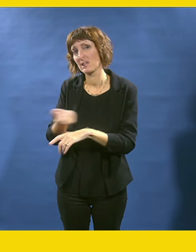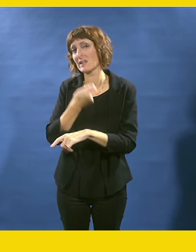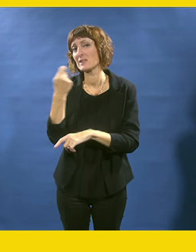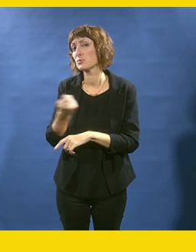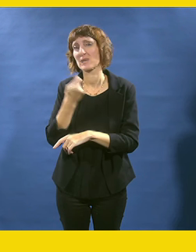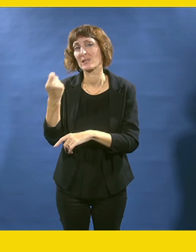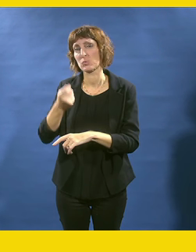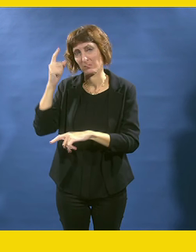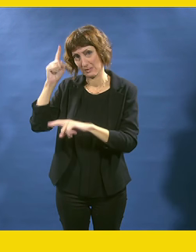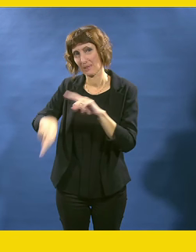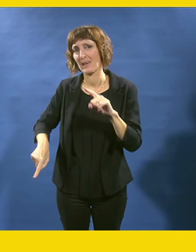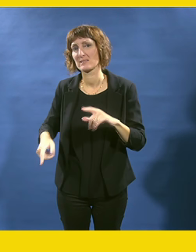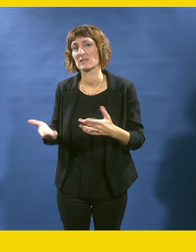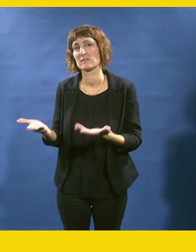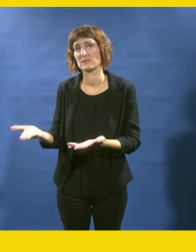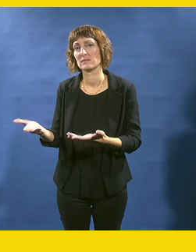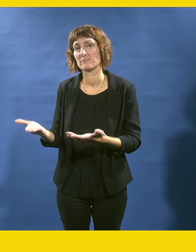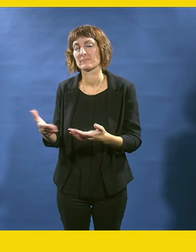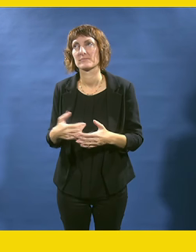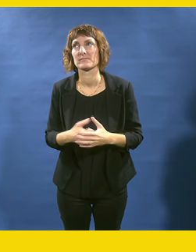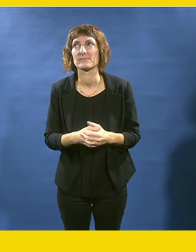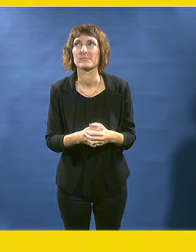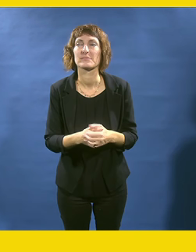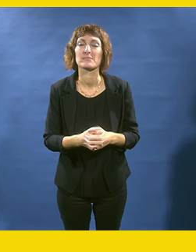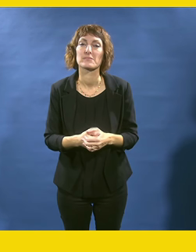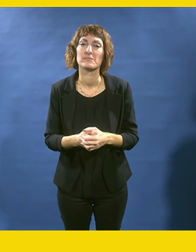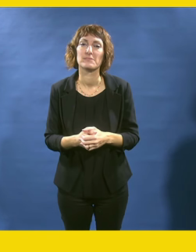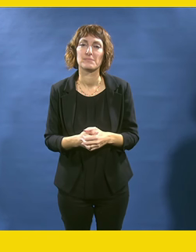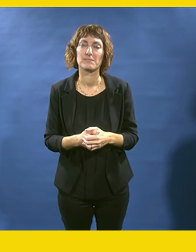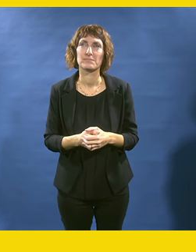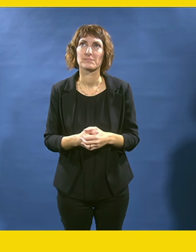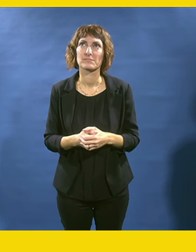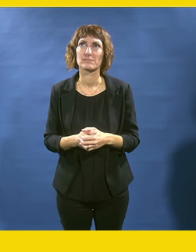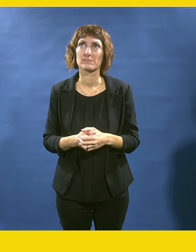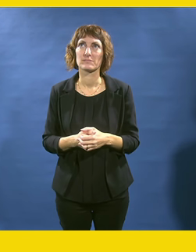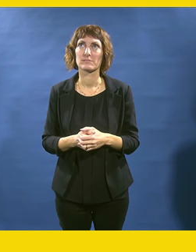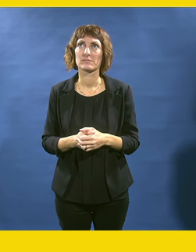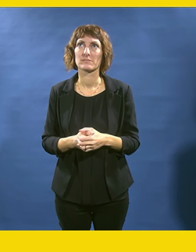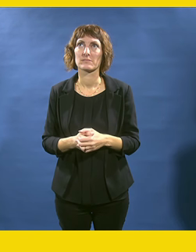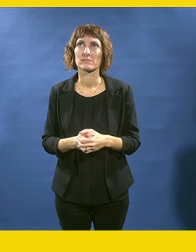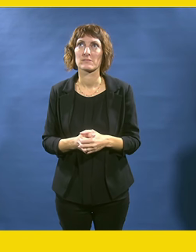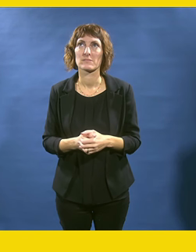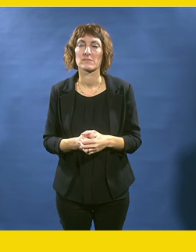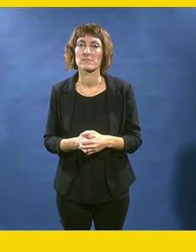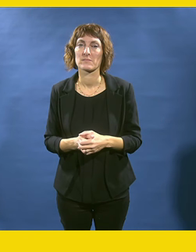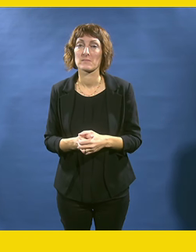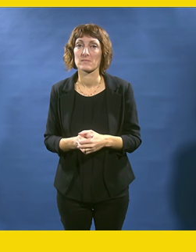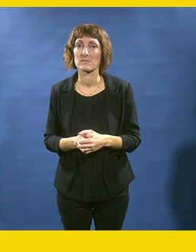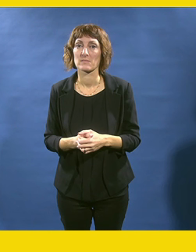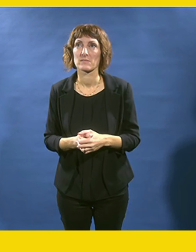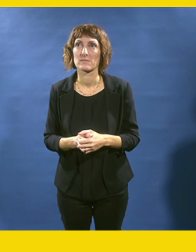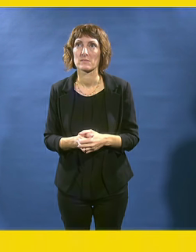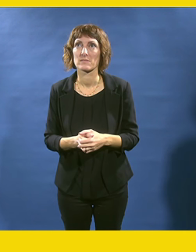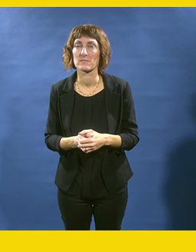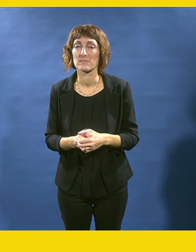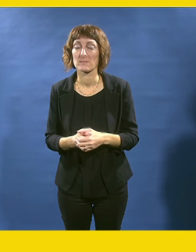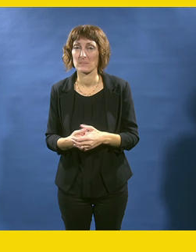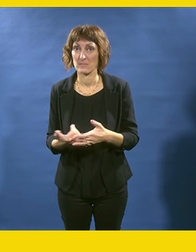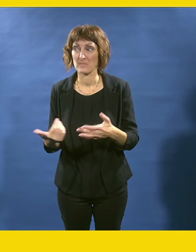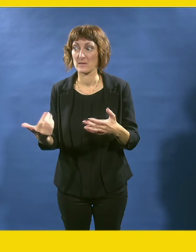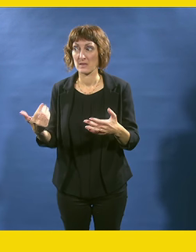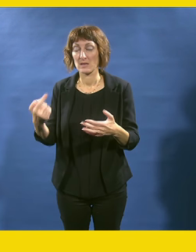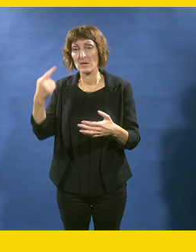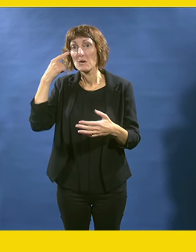I think the next is they will say girls are not allowed to breathe, because that extreme they